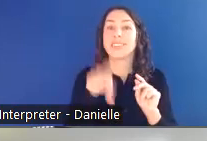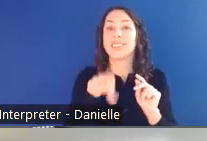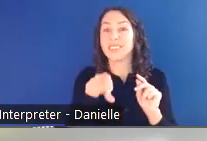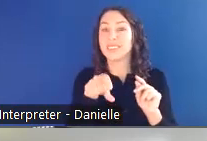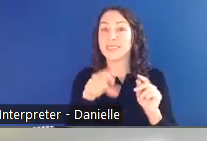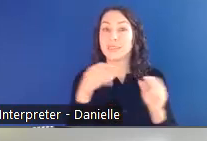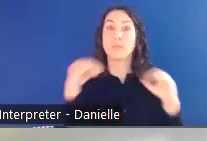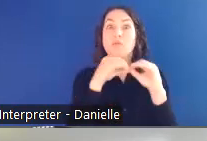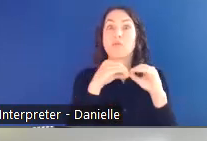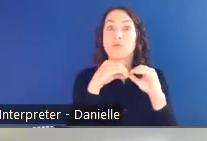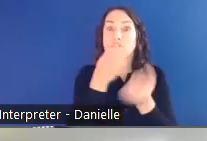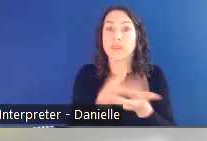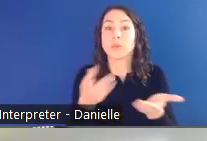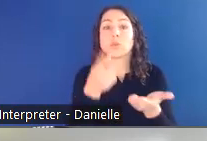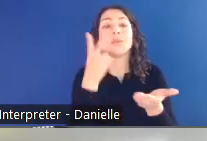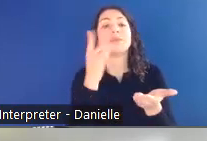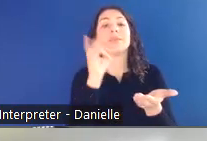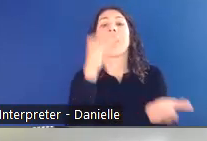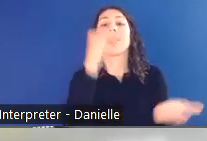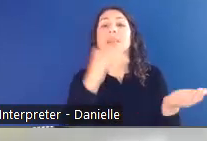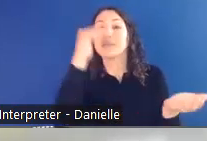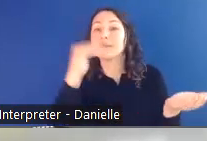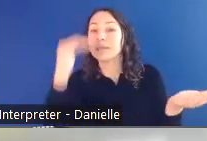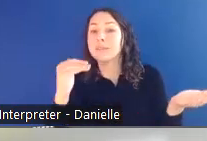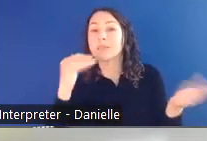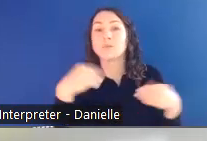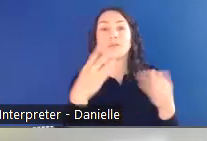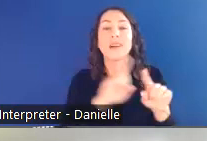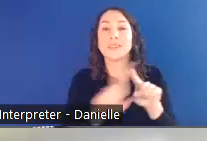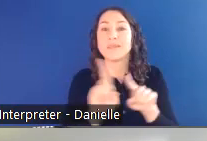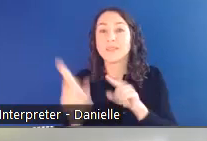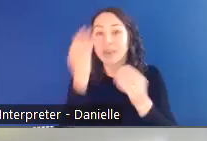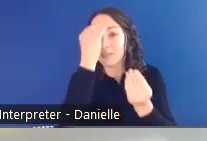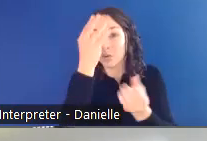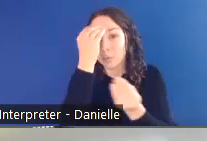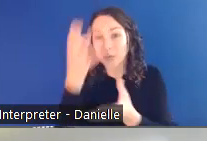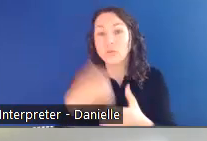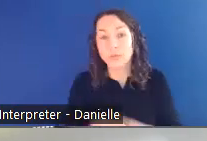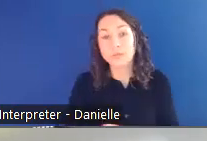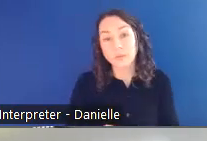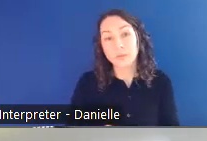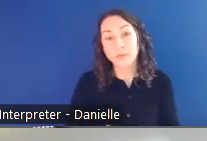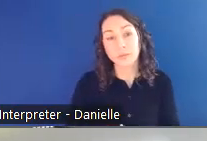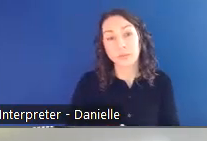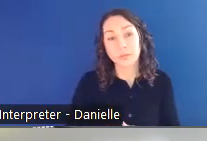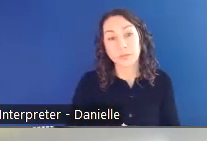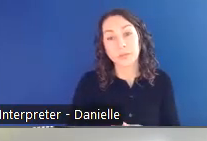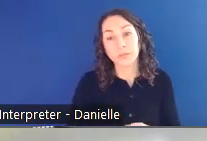partners. Please review this list to access information under each program and area. Next slide.